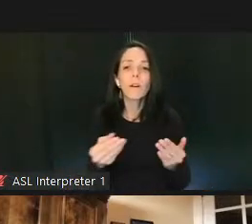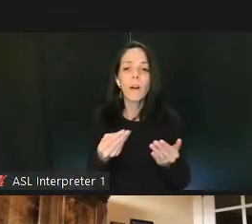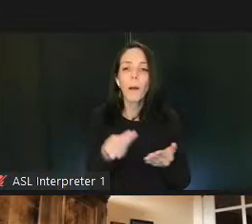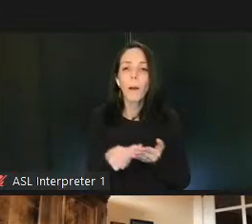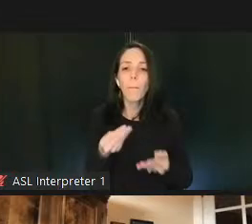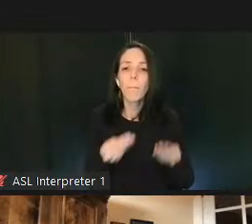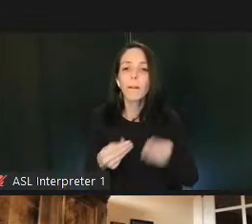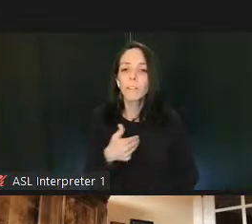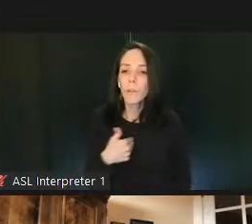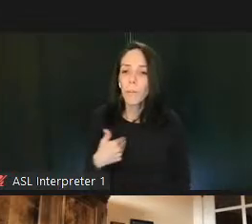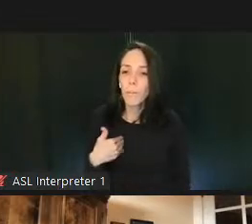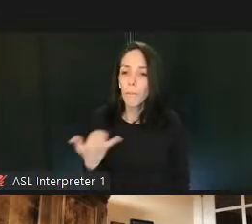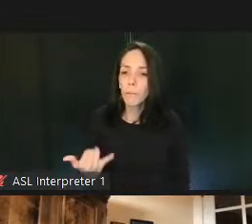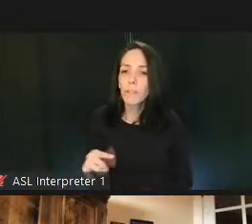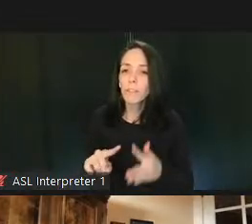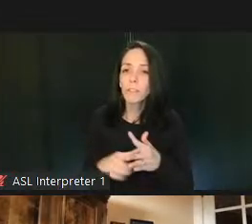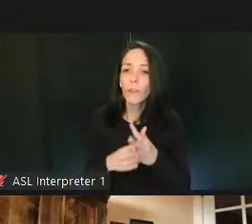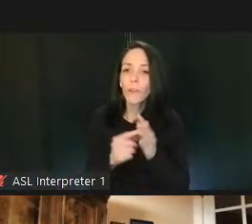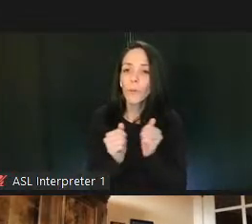Reed.